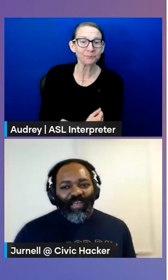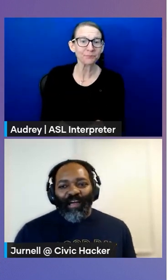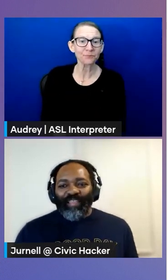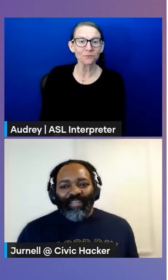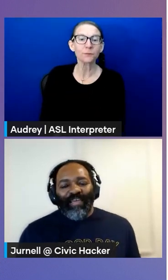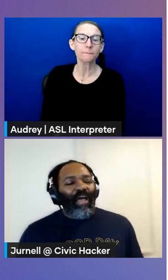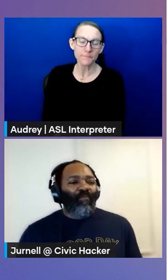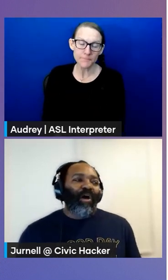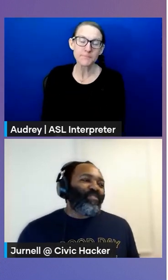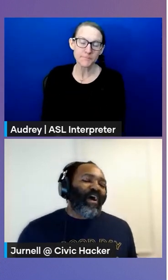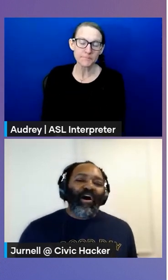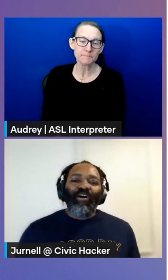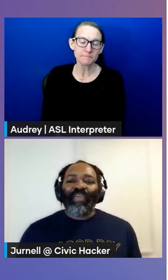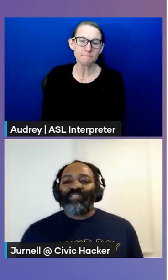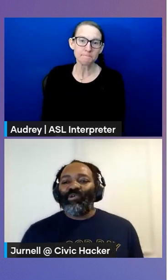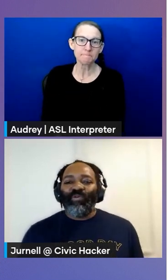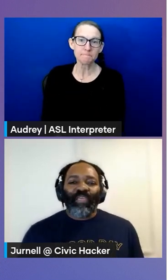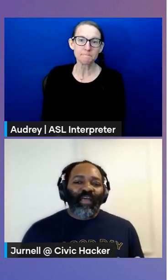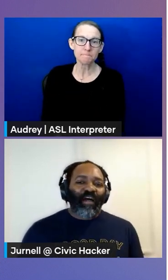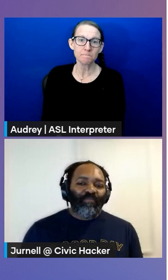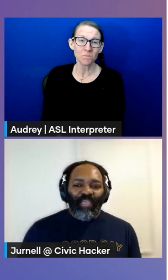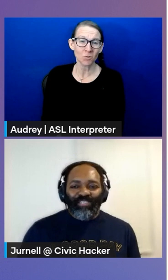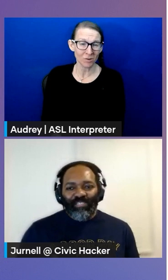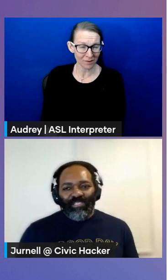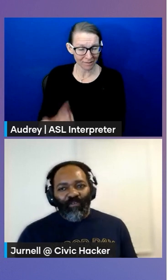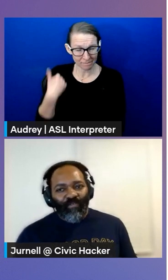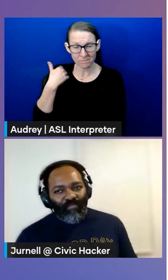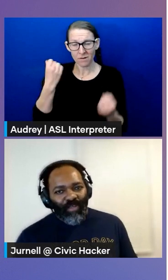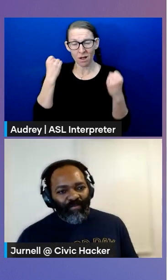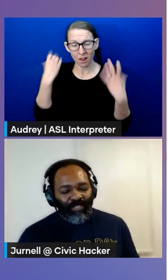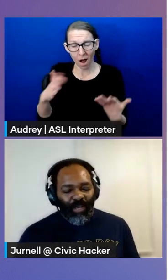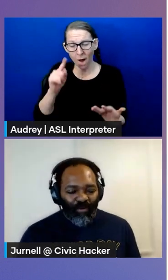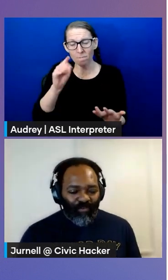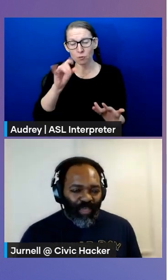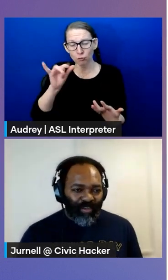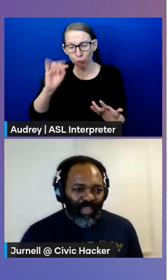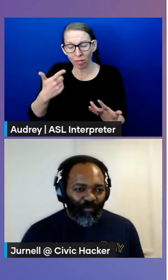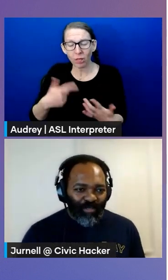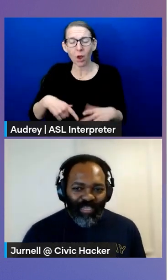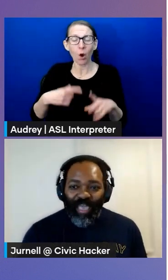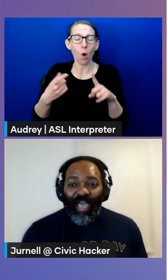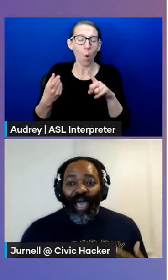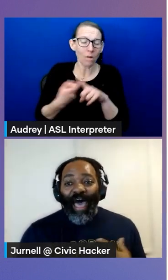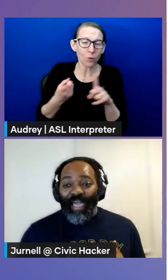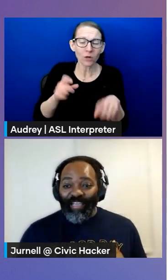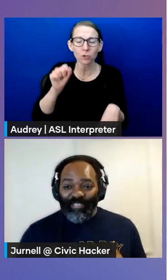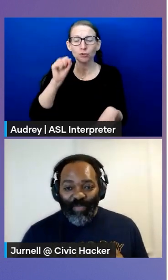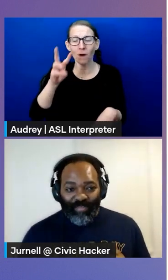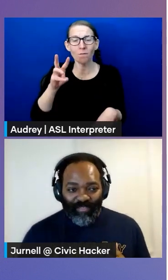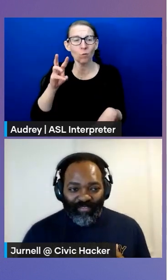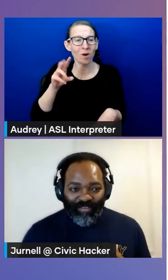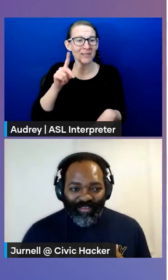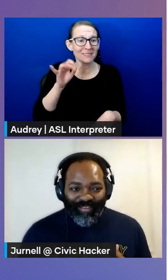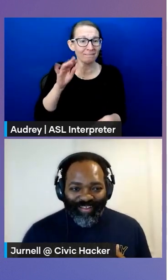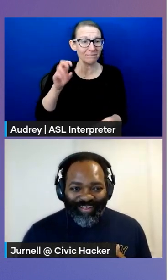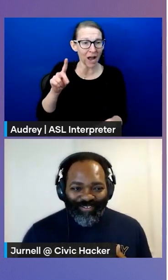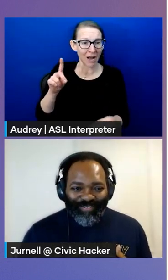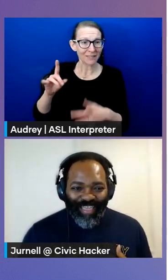So at that time, with all that tooling and automation and software-defined networks, I